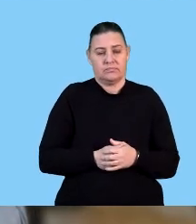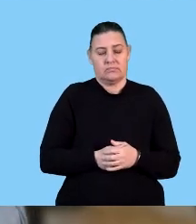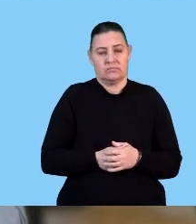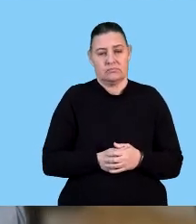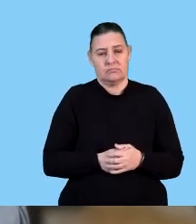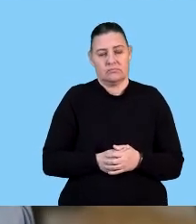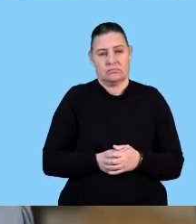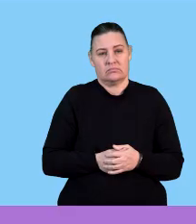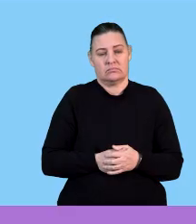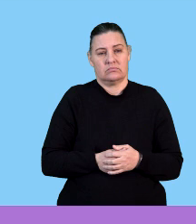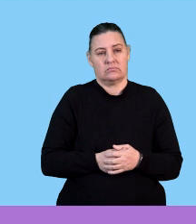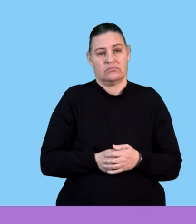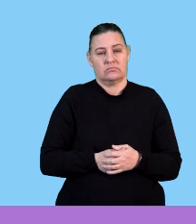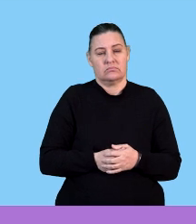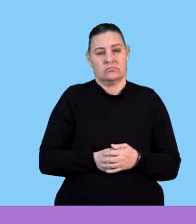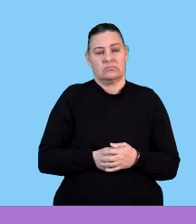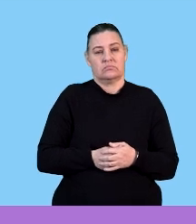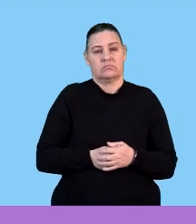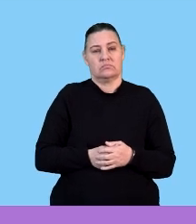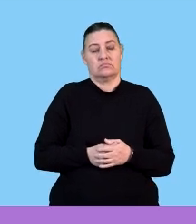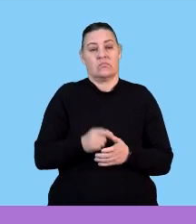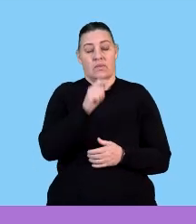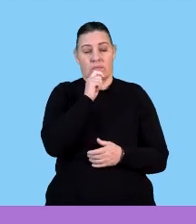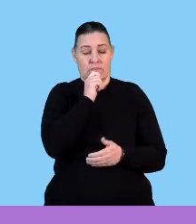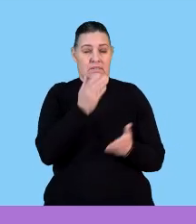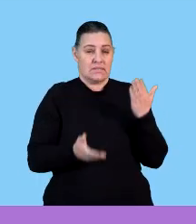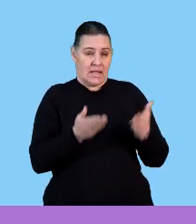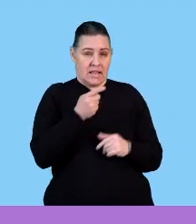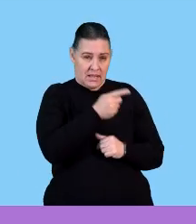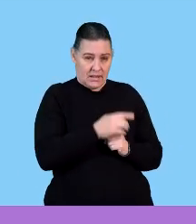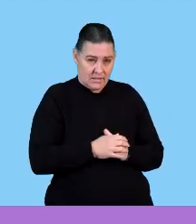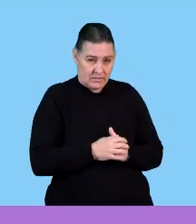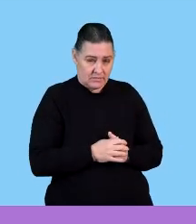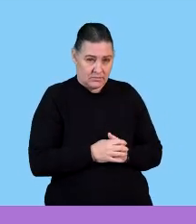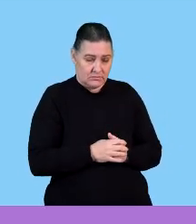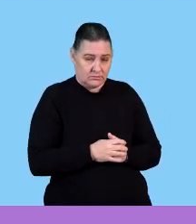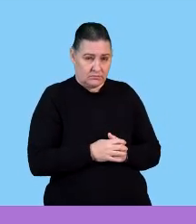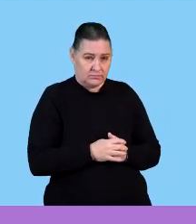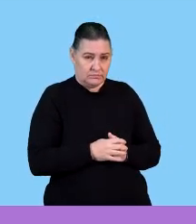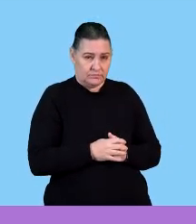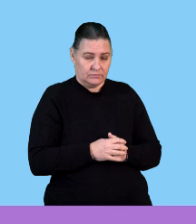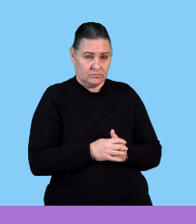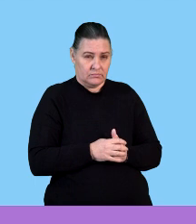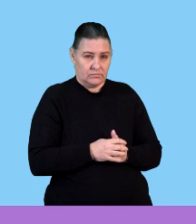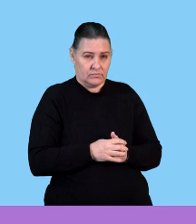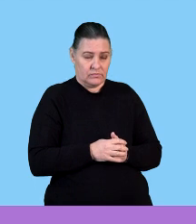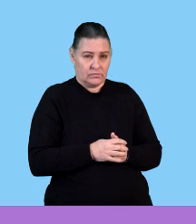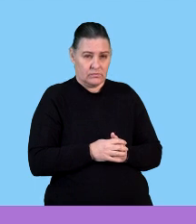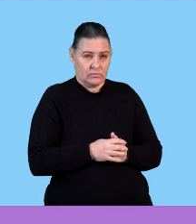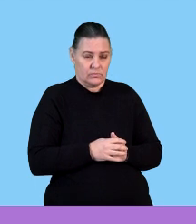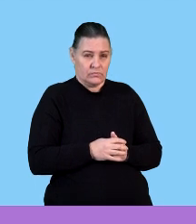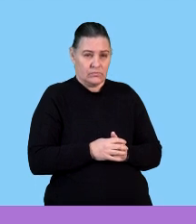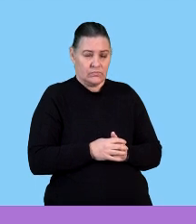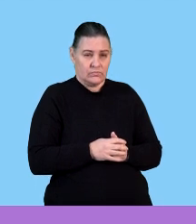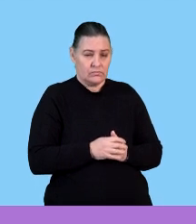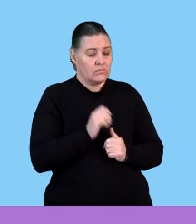given. So from the previous one, we used the scale. There's my scale. All right, in case we forgot where